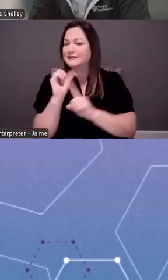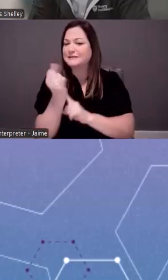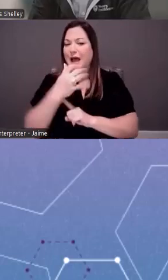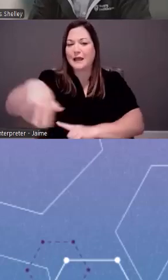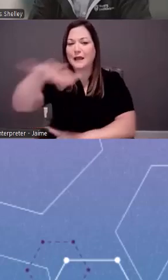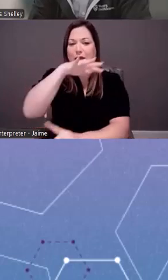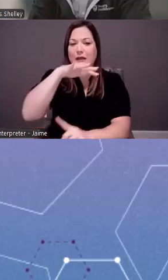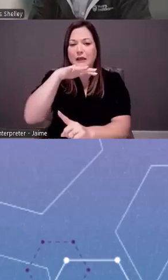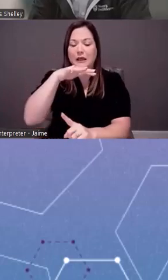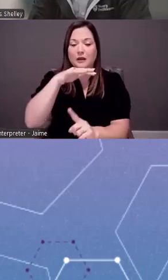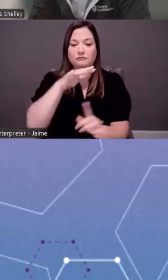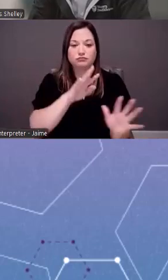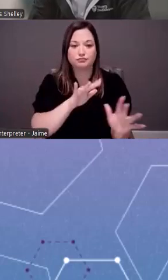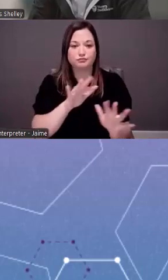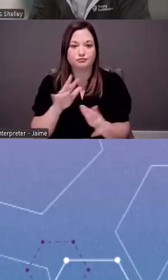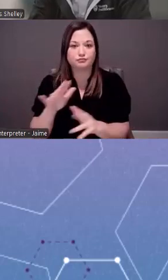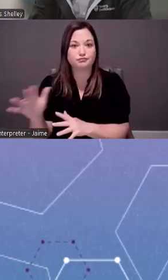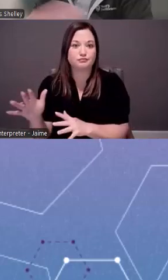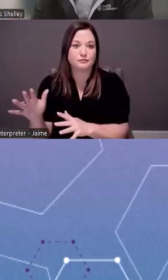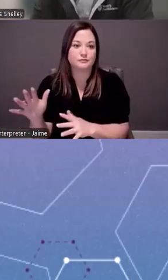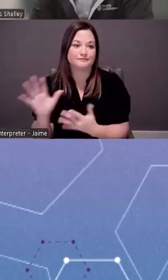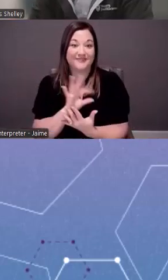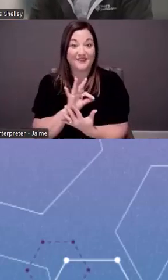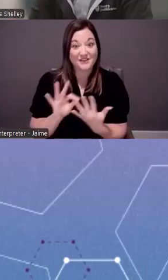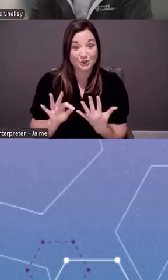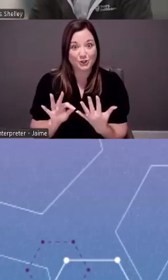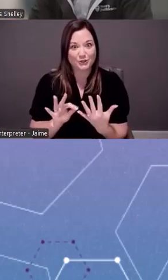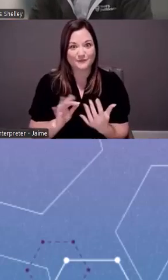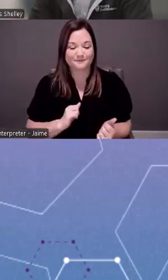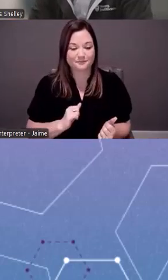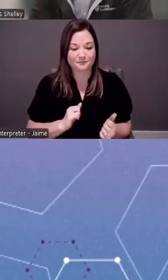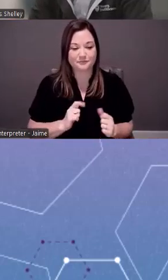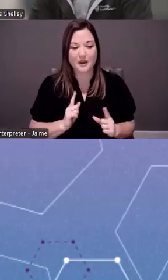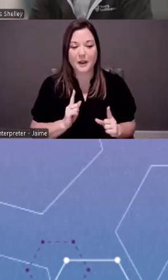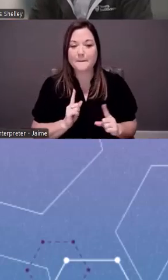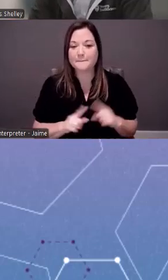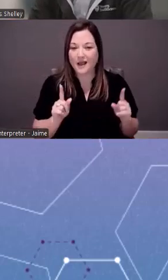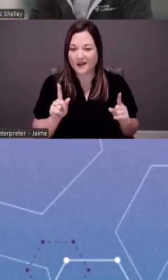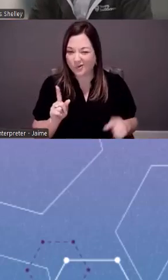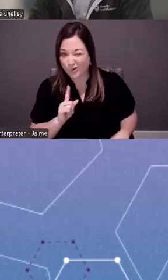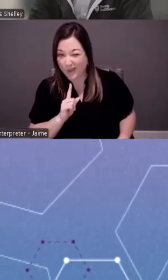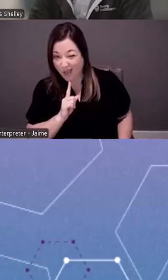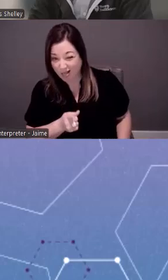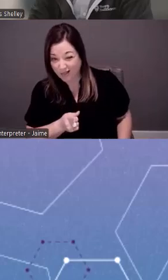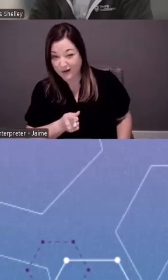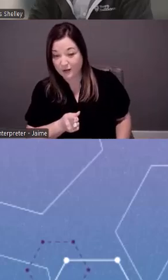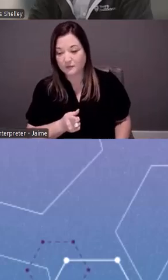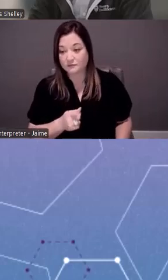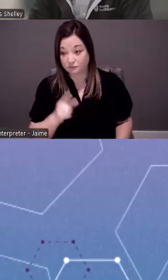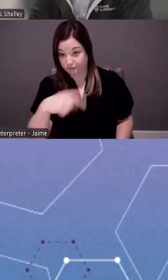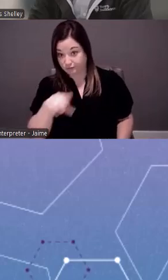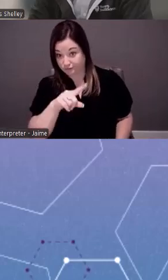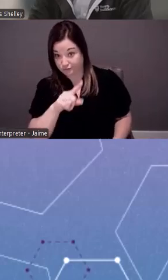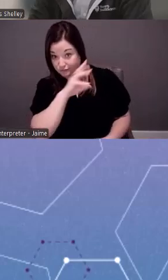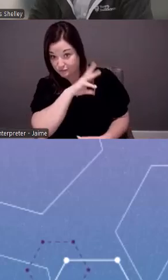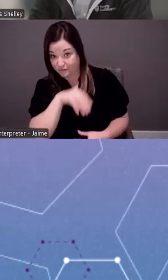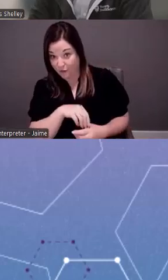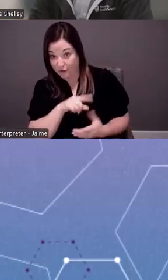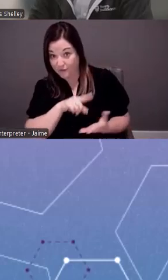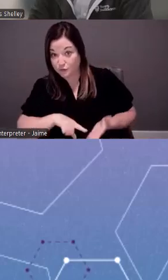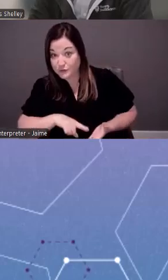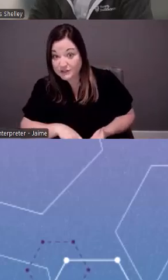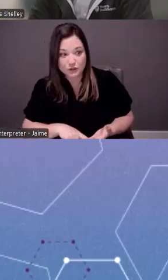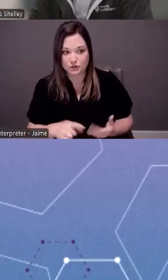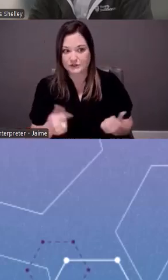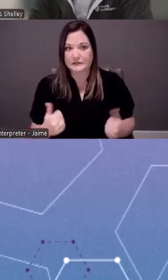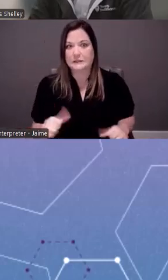has all of those kind of features about it. But in reality, and those of you who have been involved in research in any